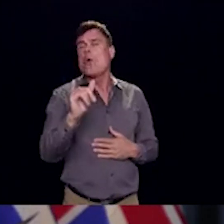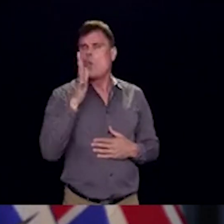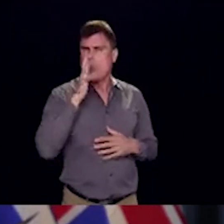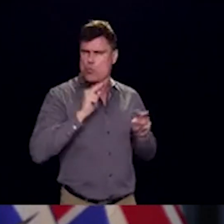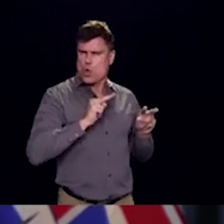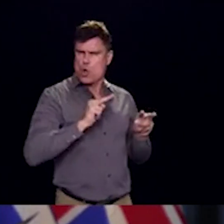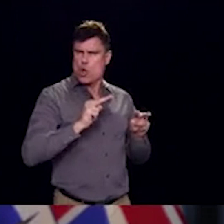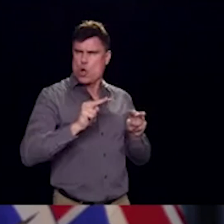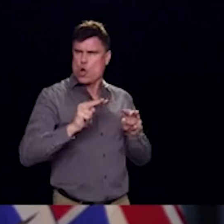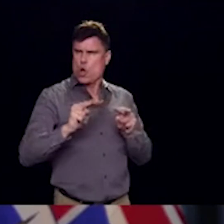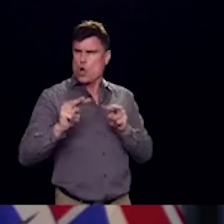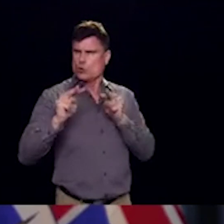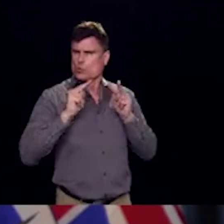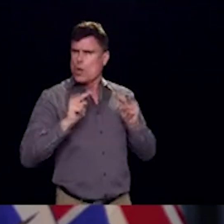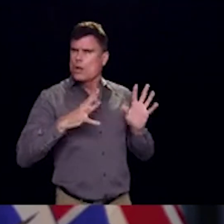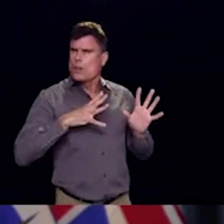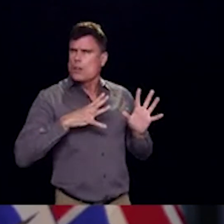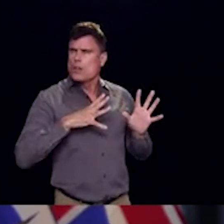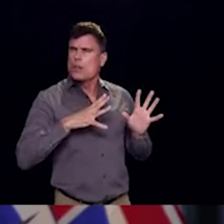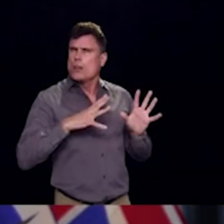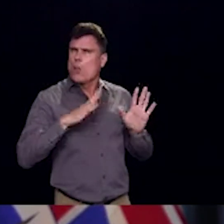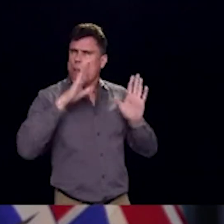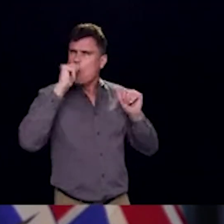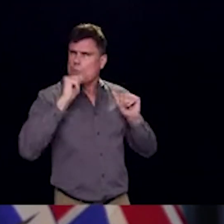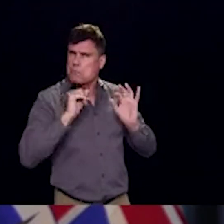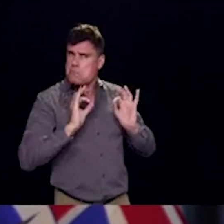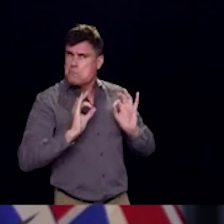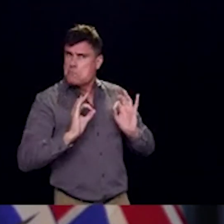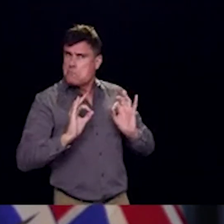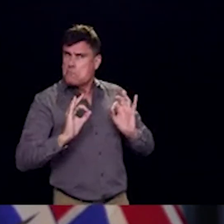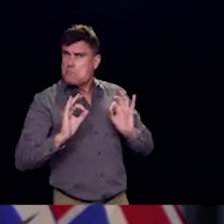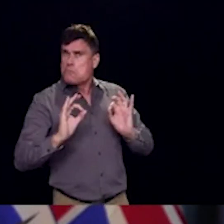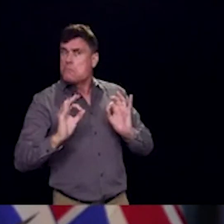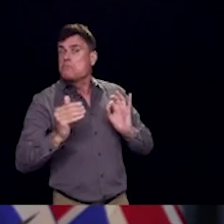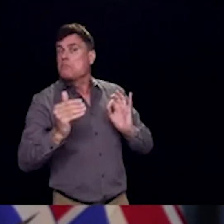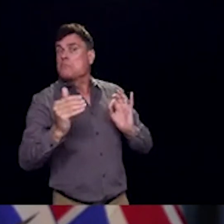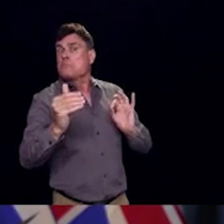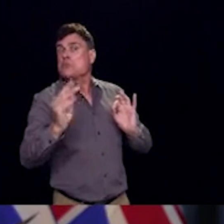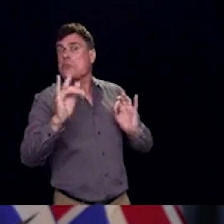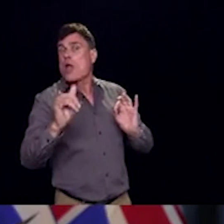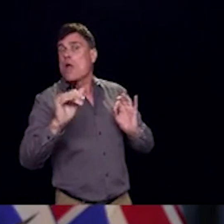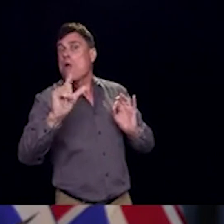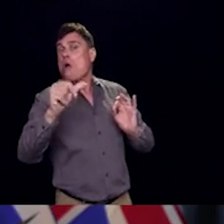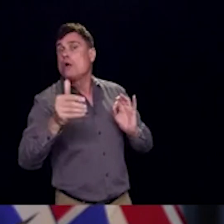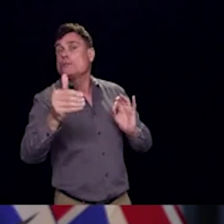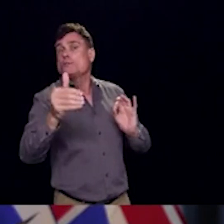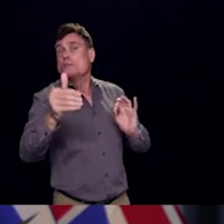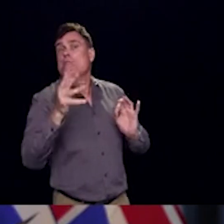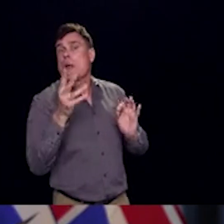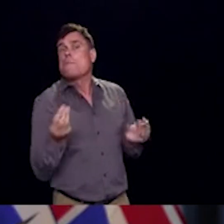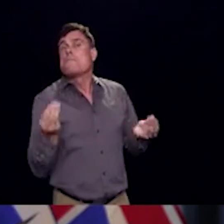ongoing basis to ensure that we can expand access as soon as it's safe to do so. We have